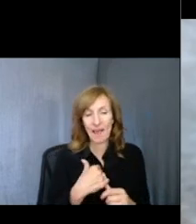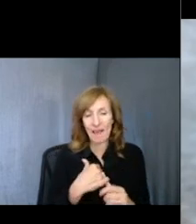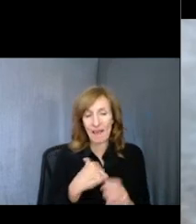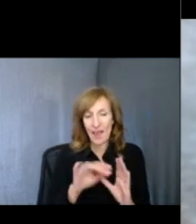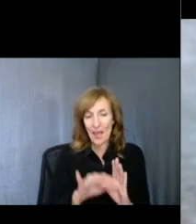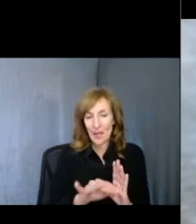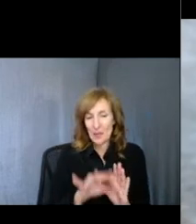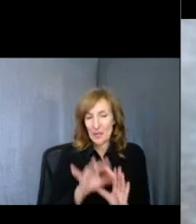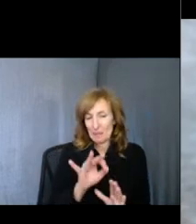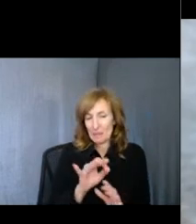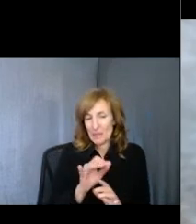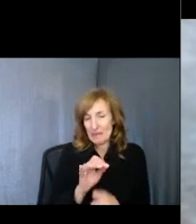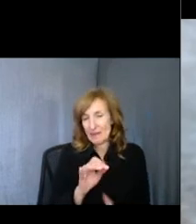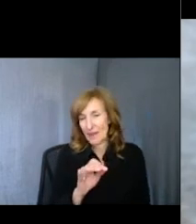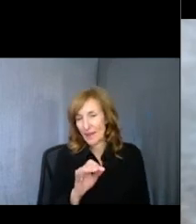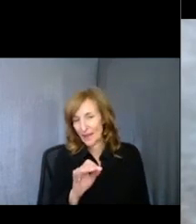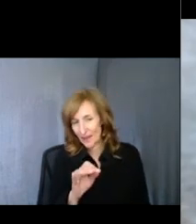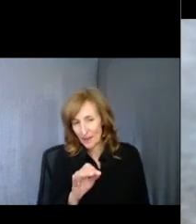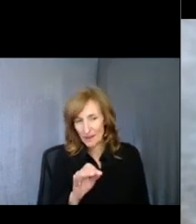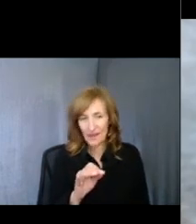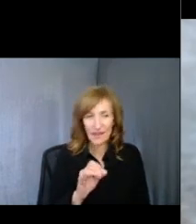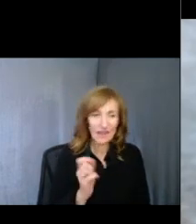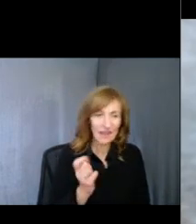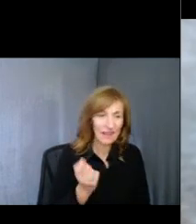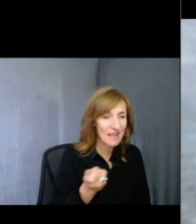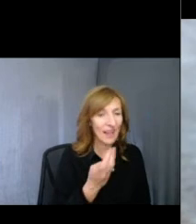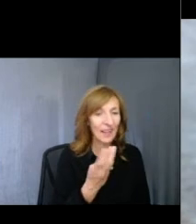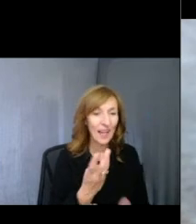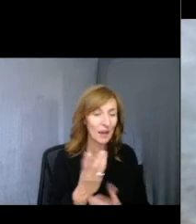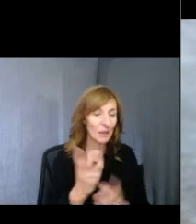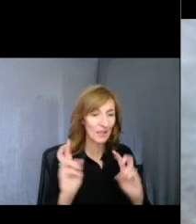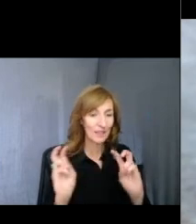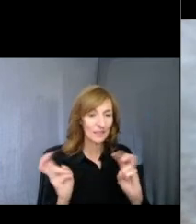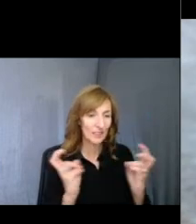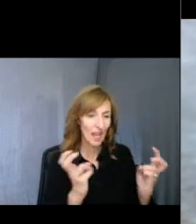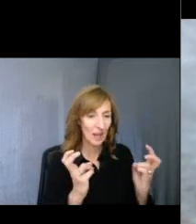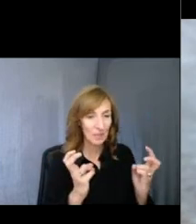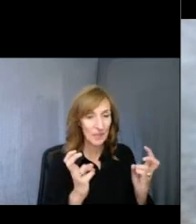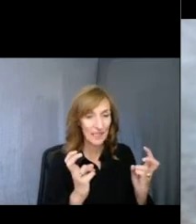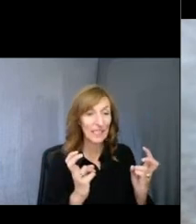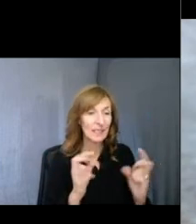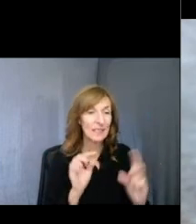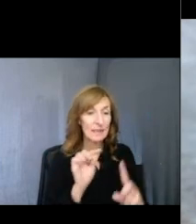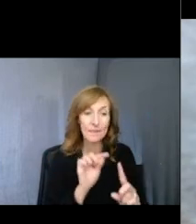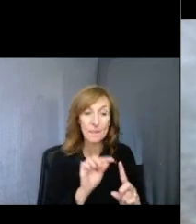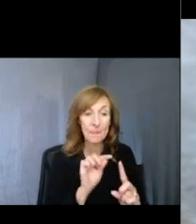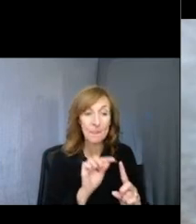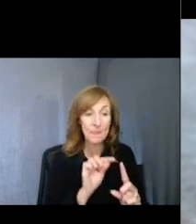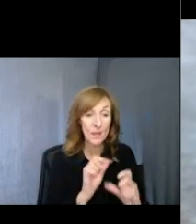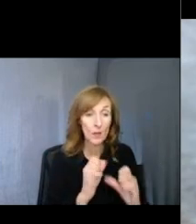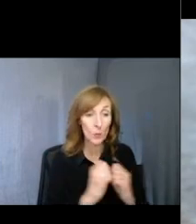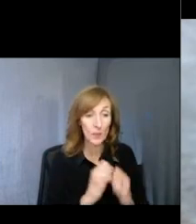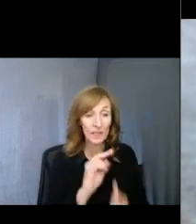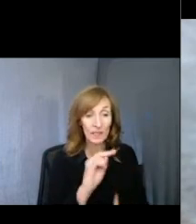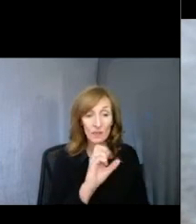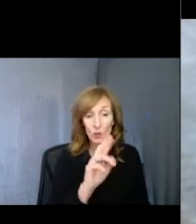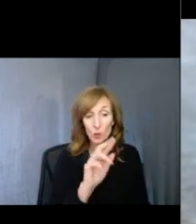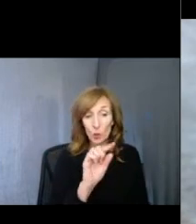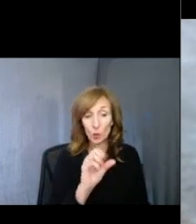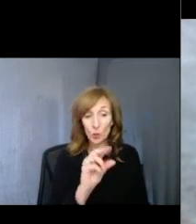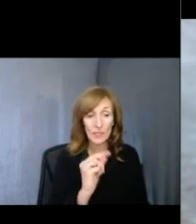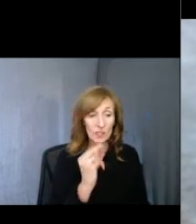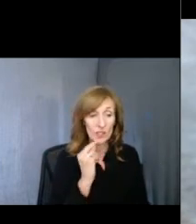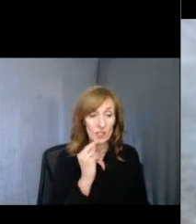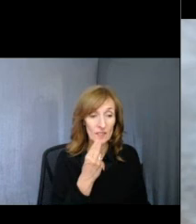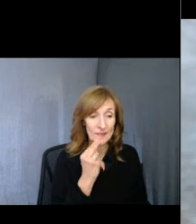of topics surrounding that nutrition question. So we are trying